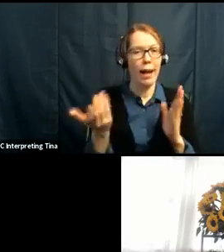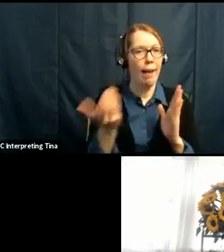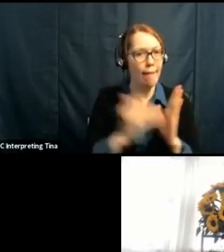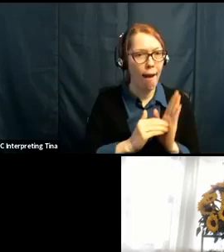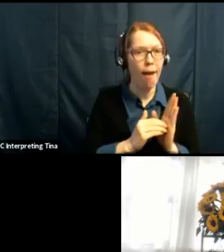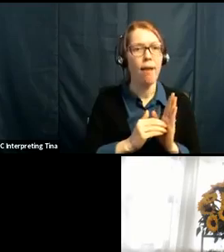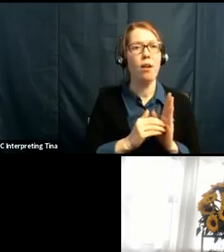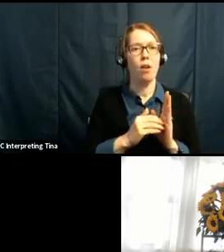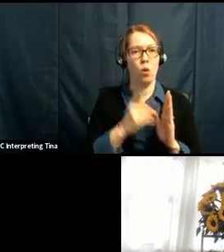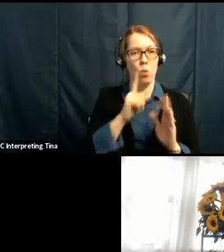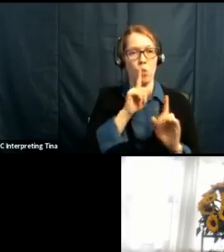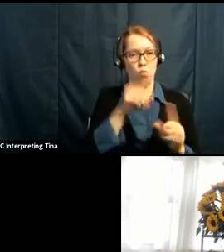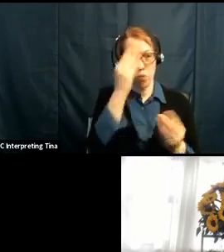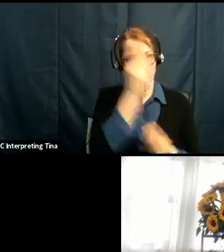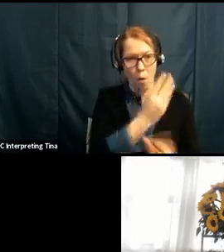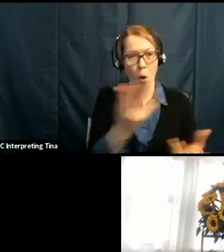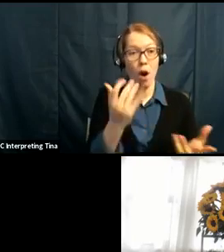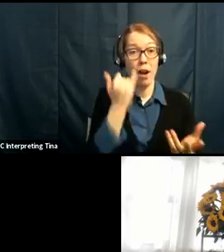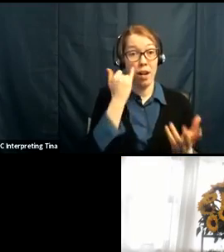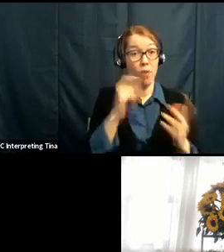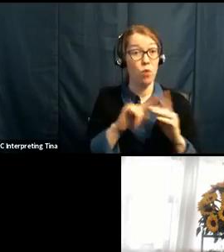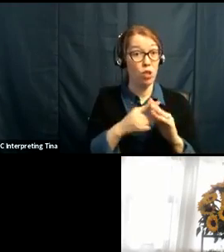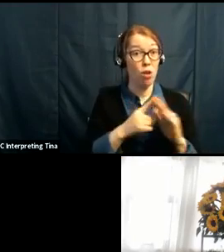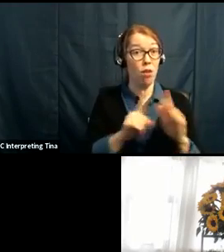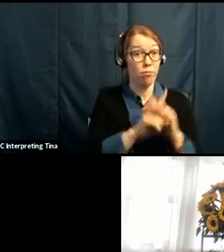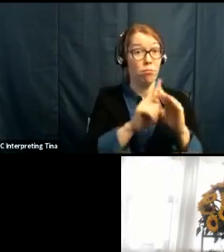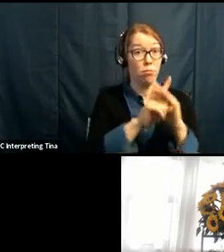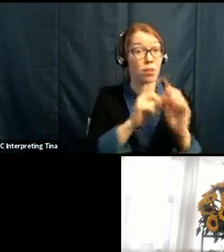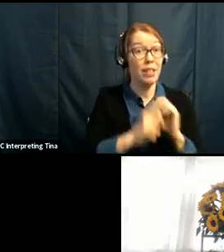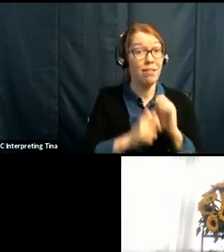we'll report out as if we start to have some issues.